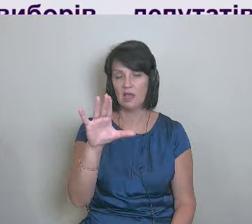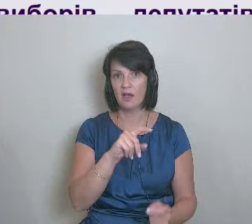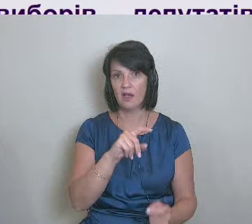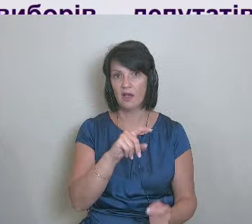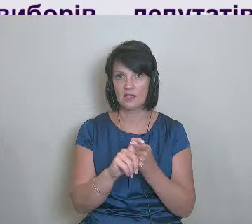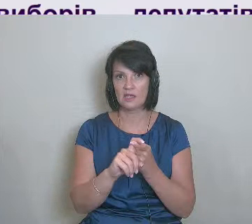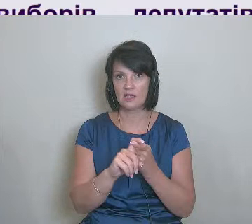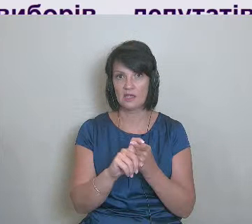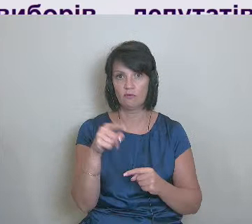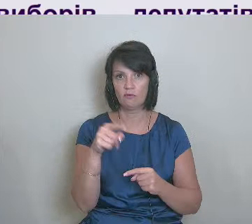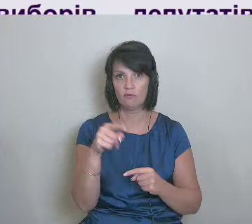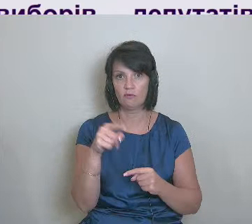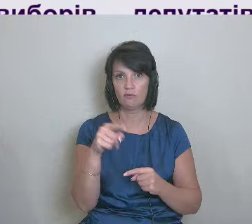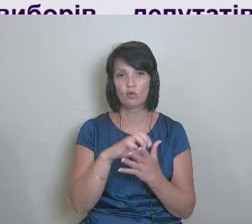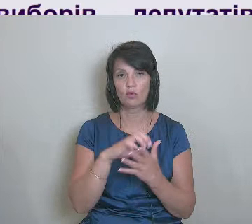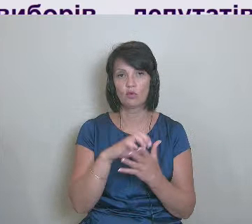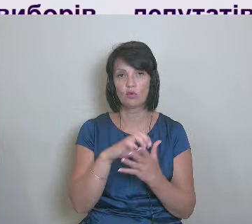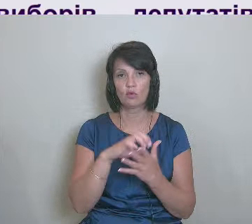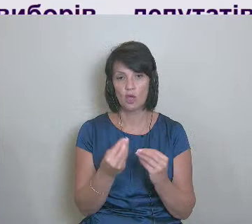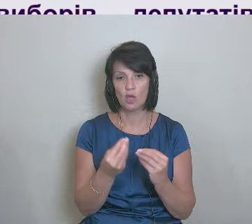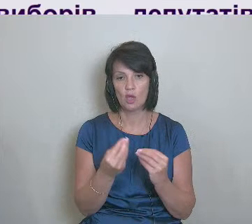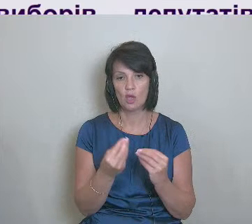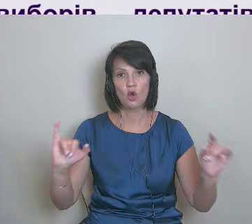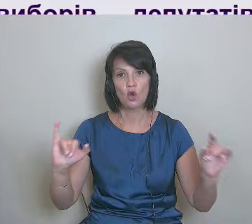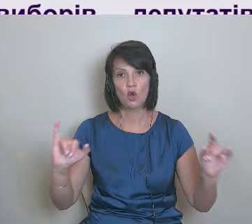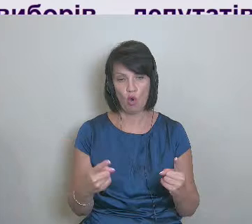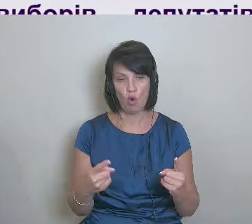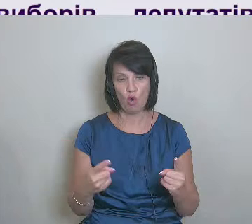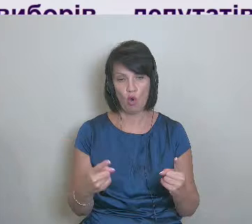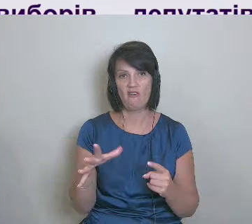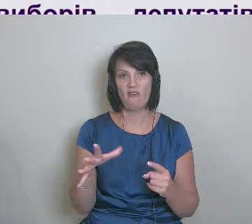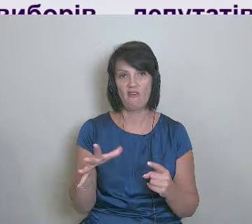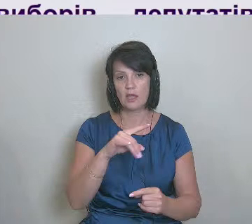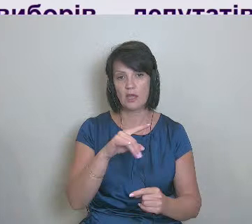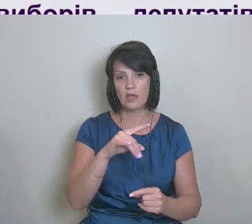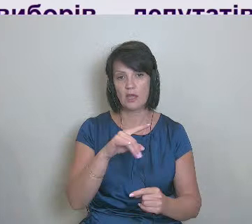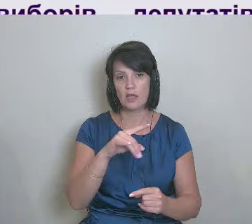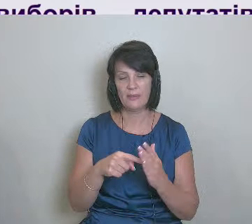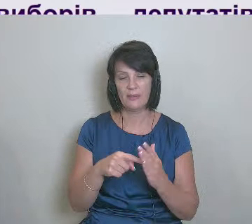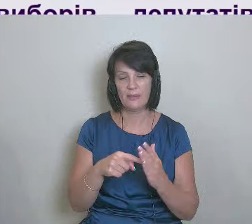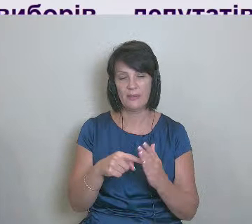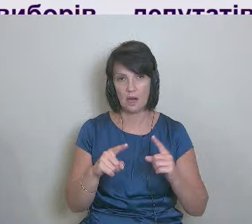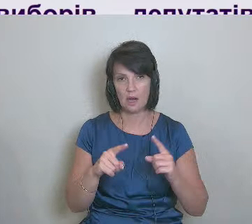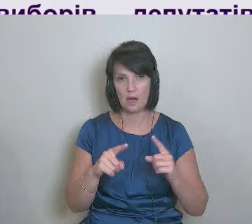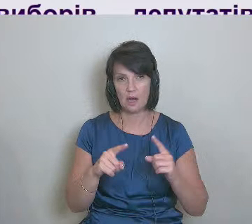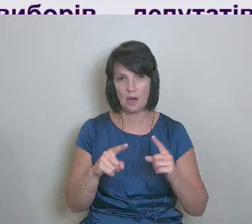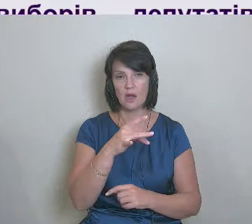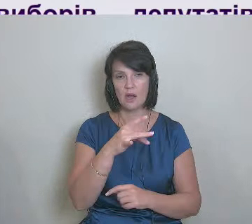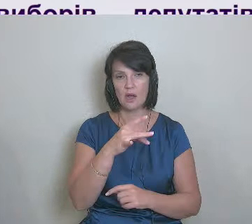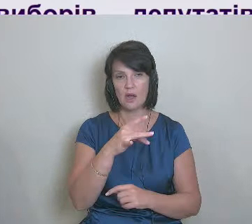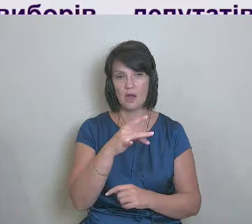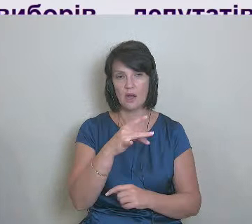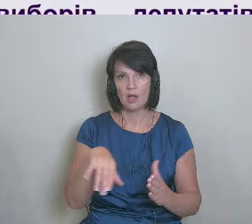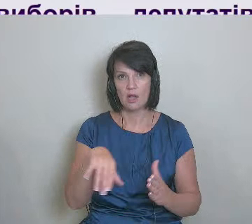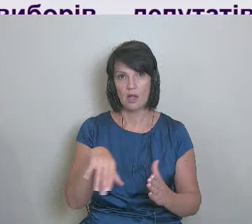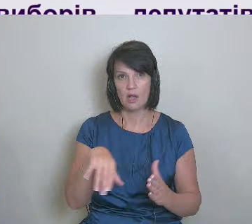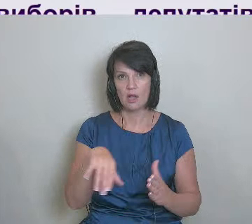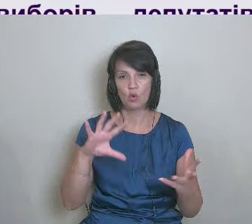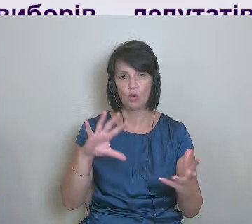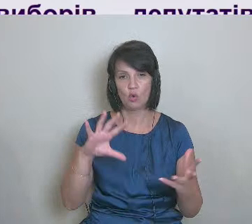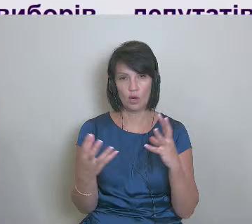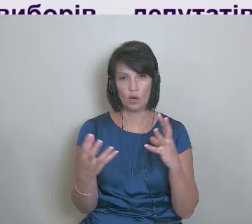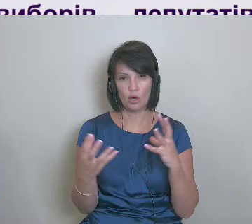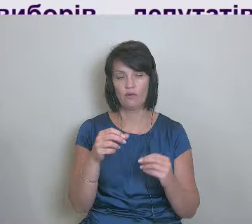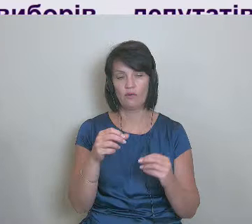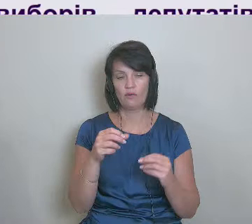commission in the city, it establishes the results if it has been created, and the Rayon TEC establishes the